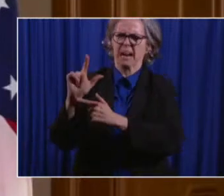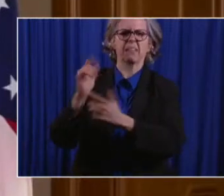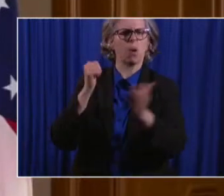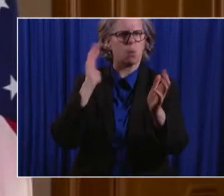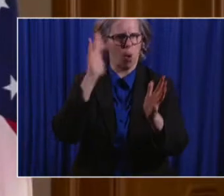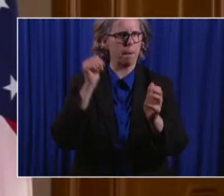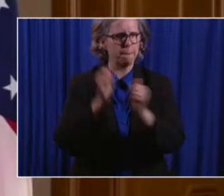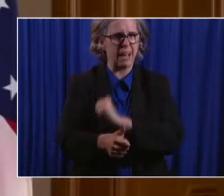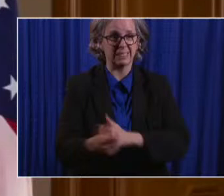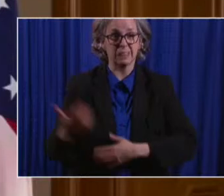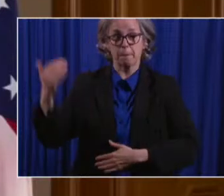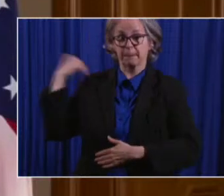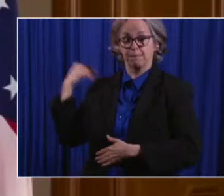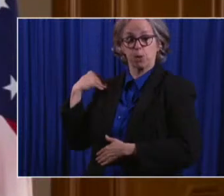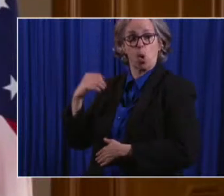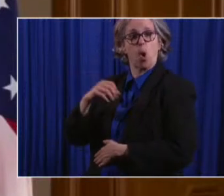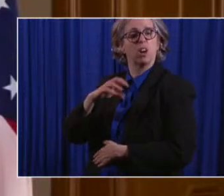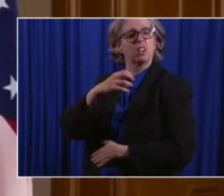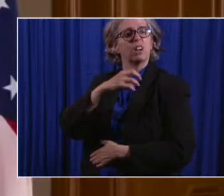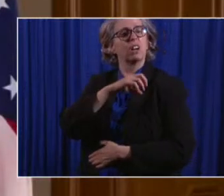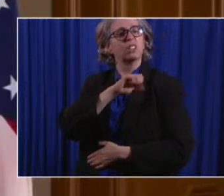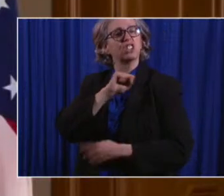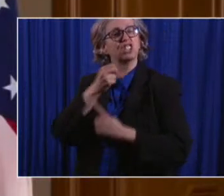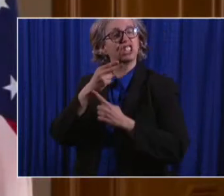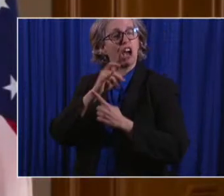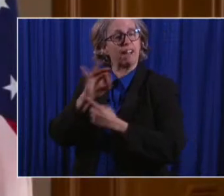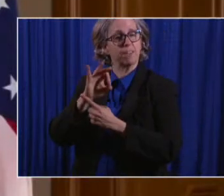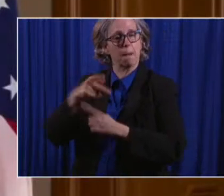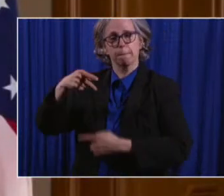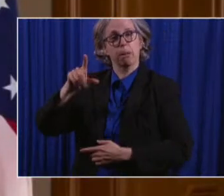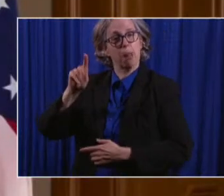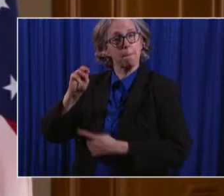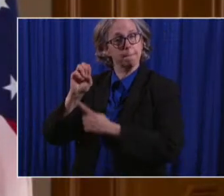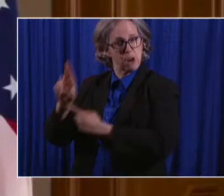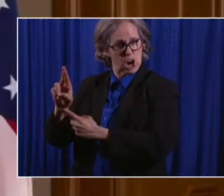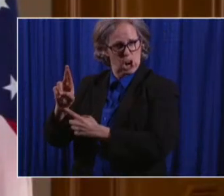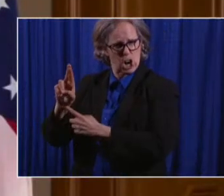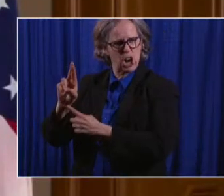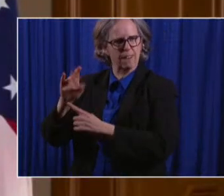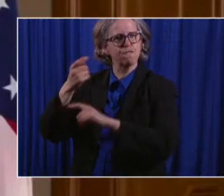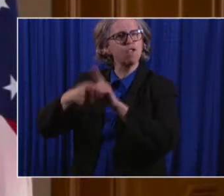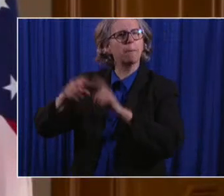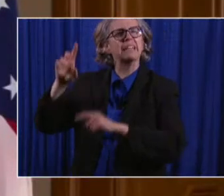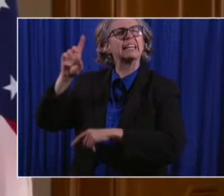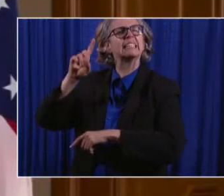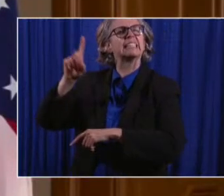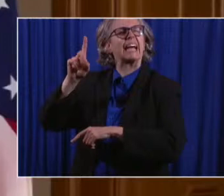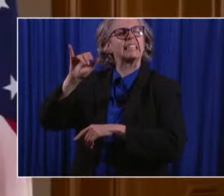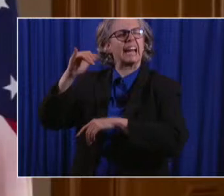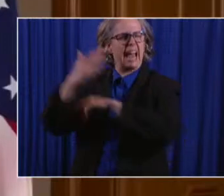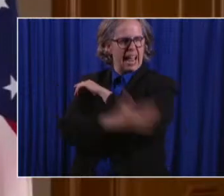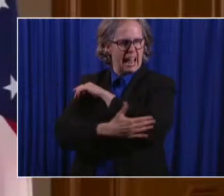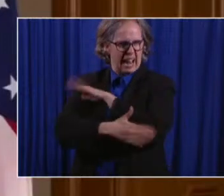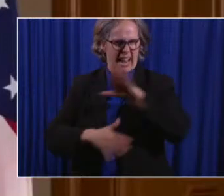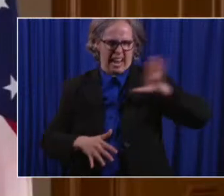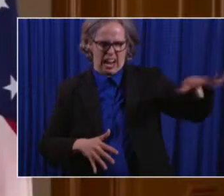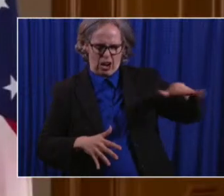Dayton area is one of the main sponsors of this bill. He's worked very hard on the bill. So